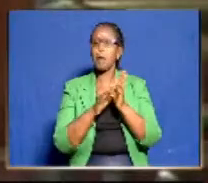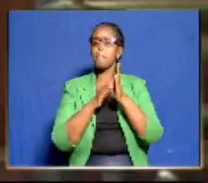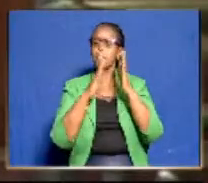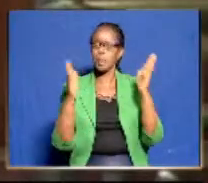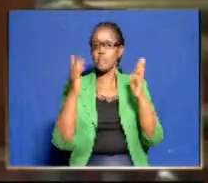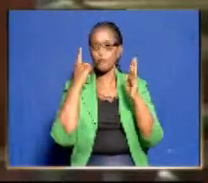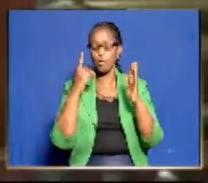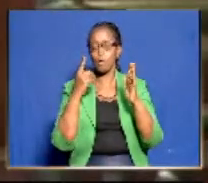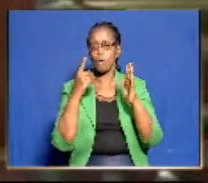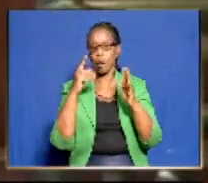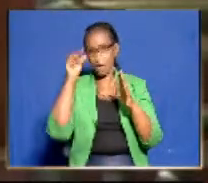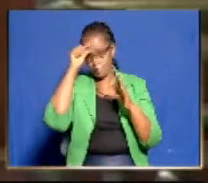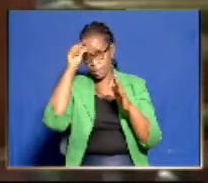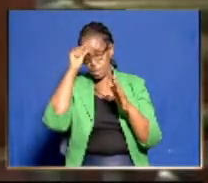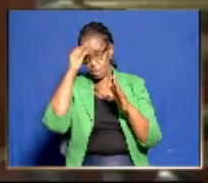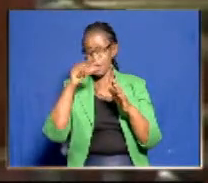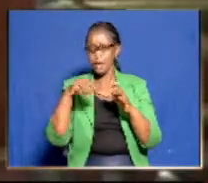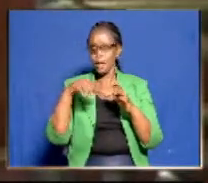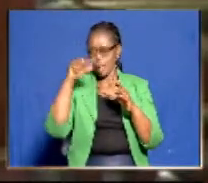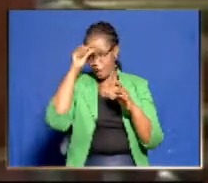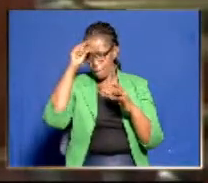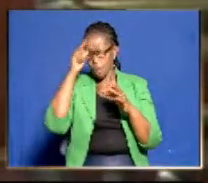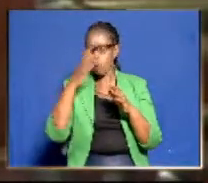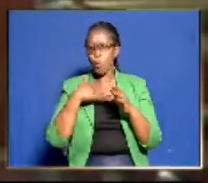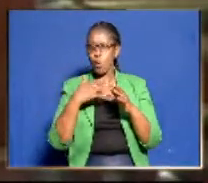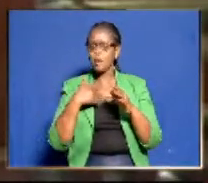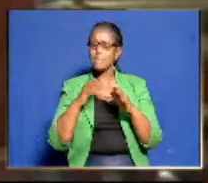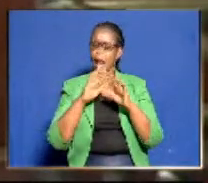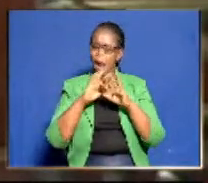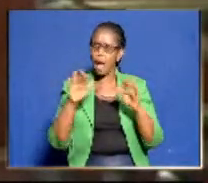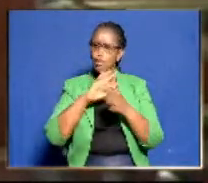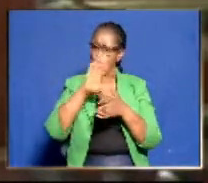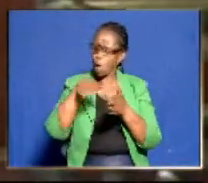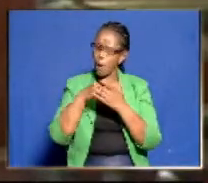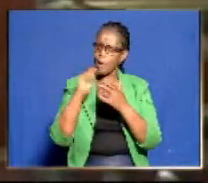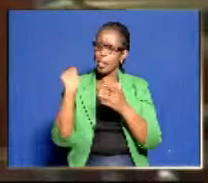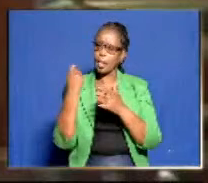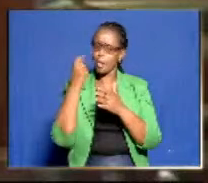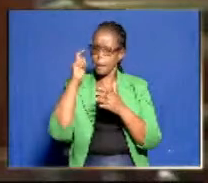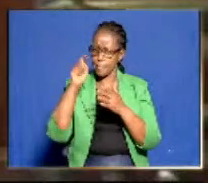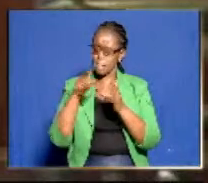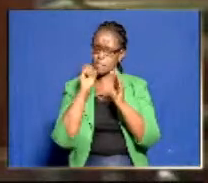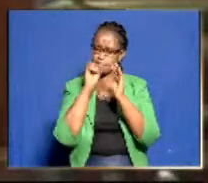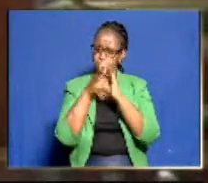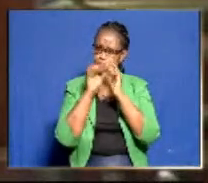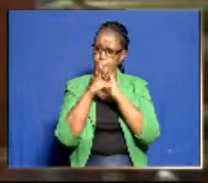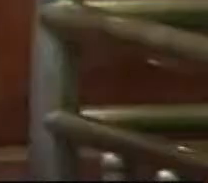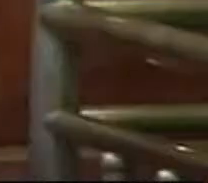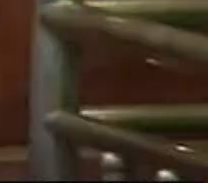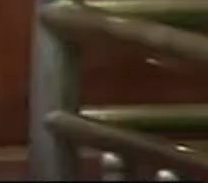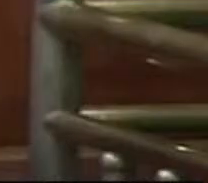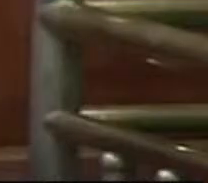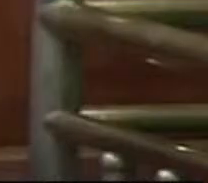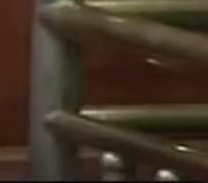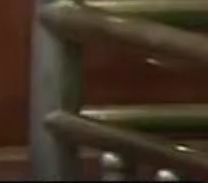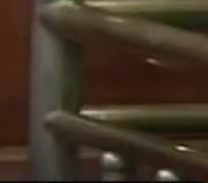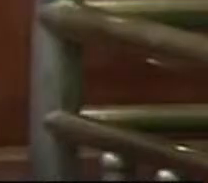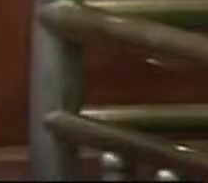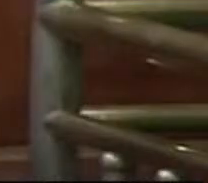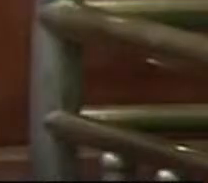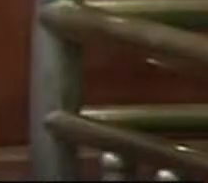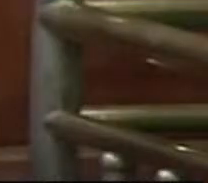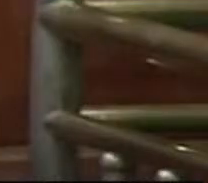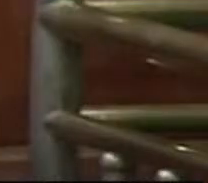the land in this country, digitized to ensure that when the investors want to invest, they're able to identify where this land